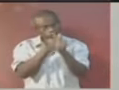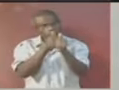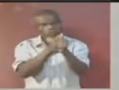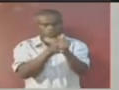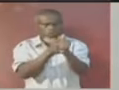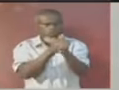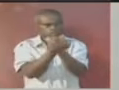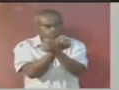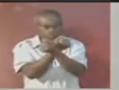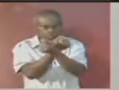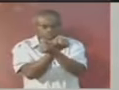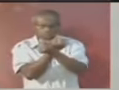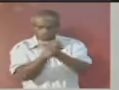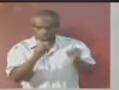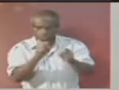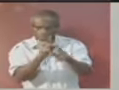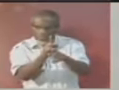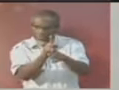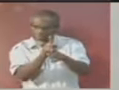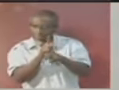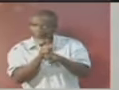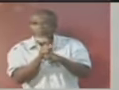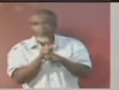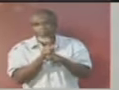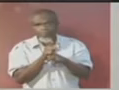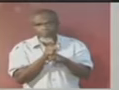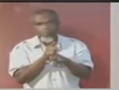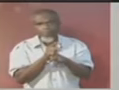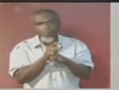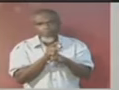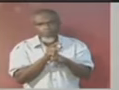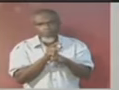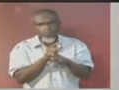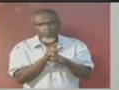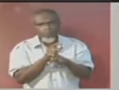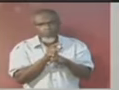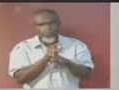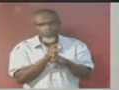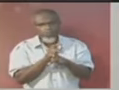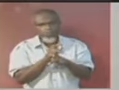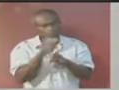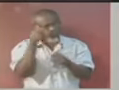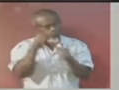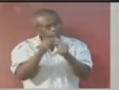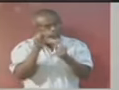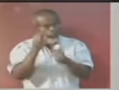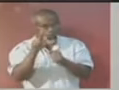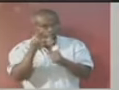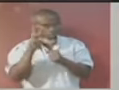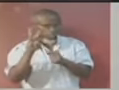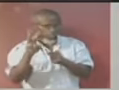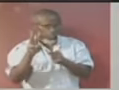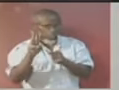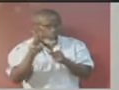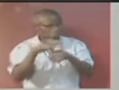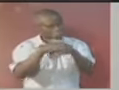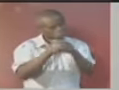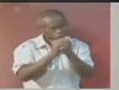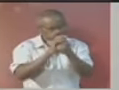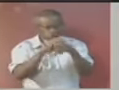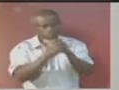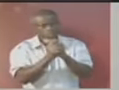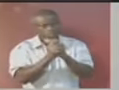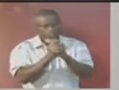safeguard the health of our nation. Please practice the 3 W's. Wash your hands, watch your distance